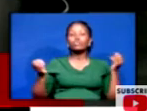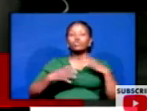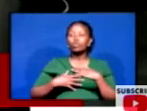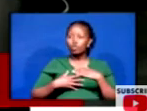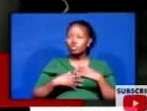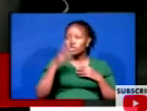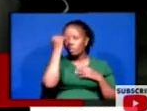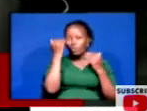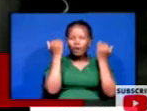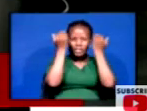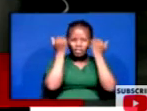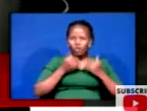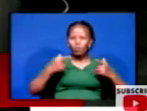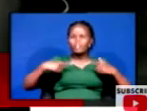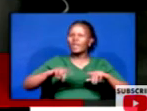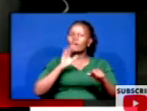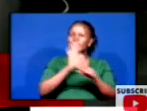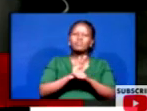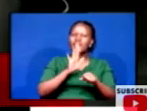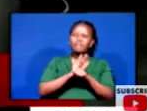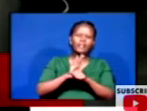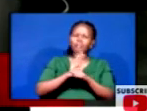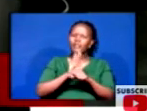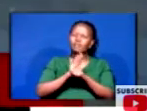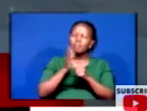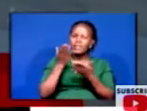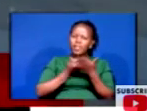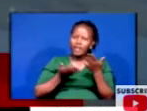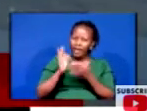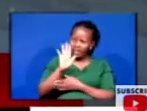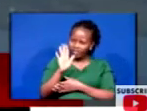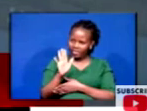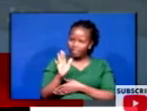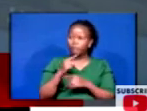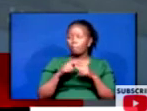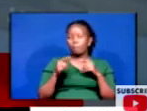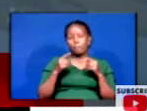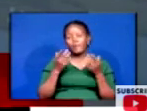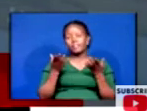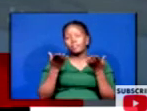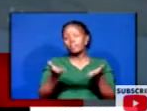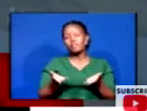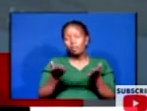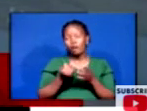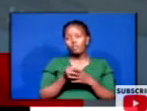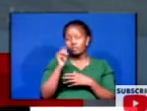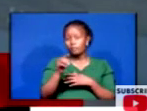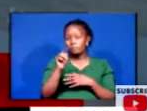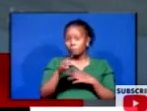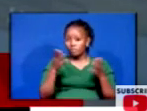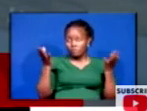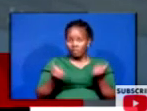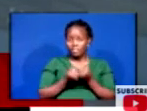so many affidavits and other things out of time. Mm-hmm. But I think perhaps counsel is going to agree with me. Yeah. It was actually because